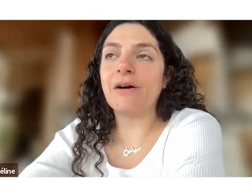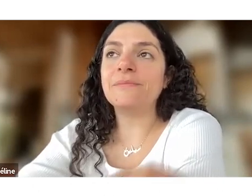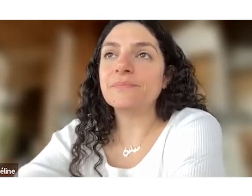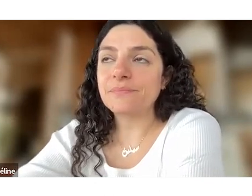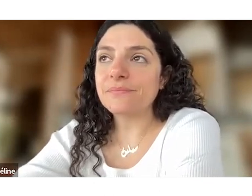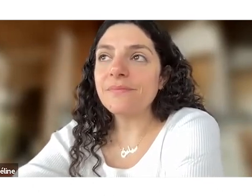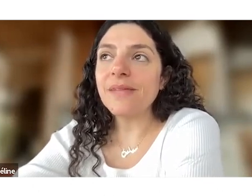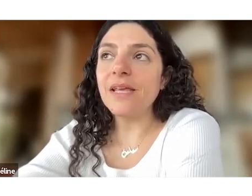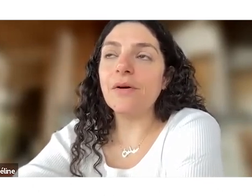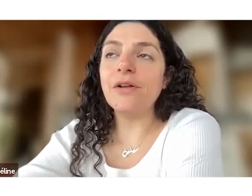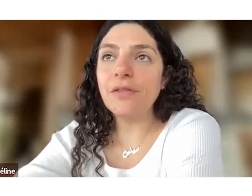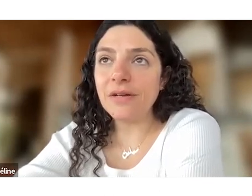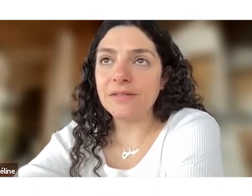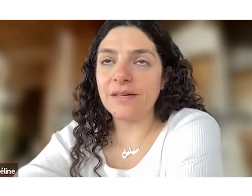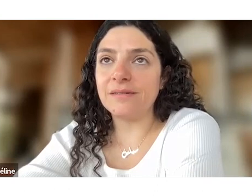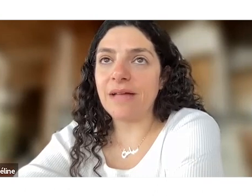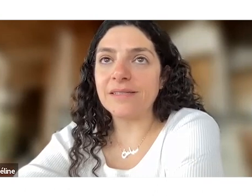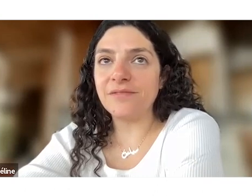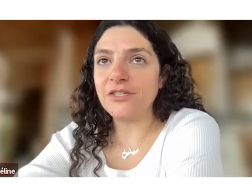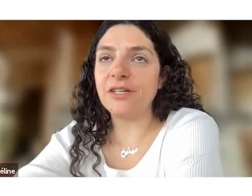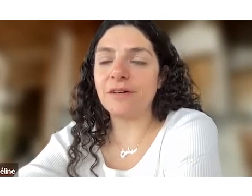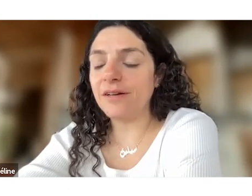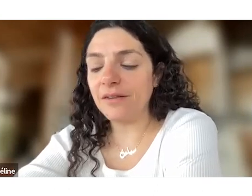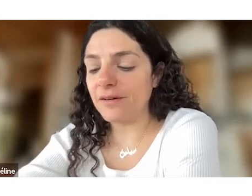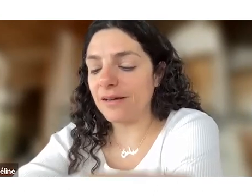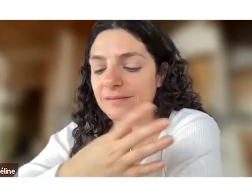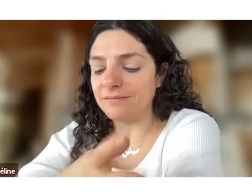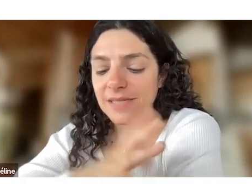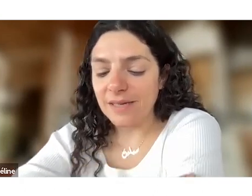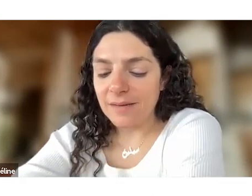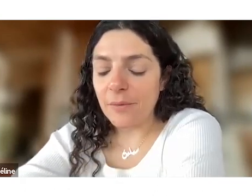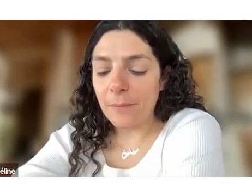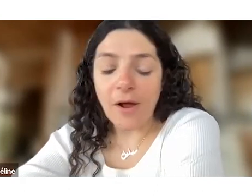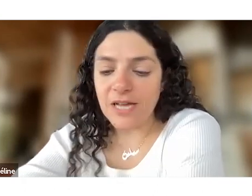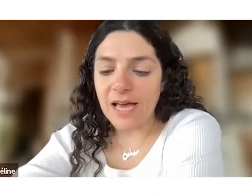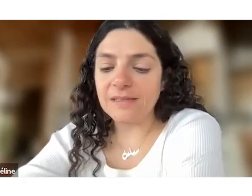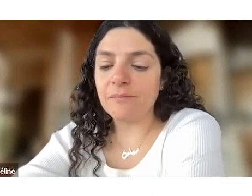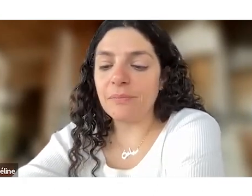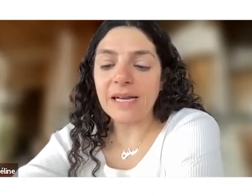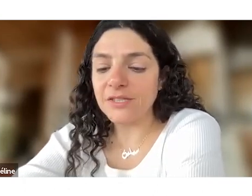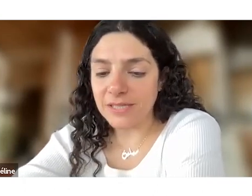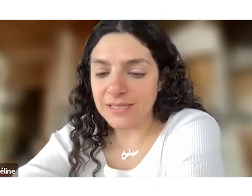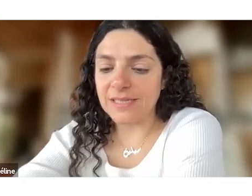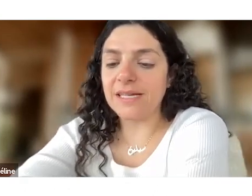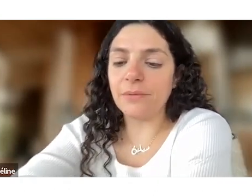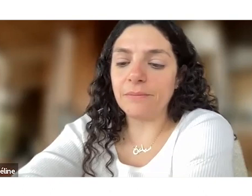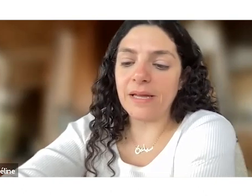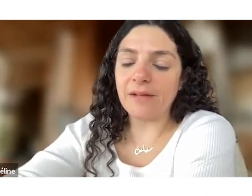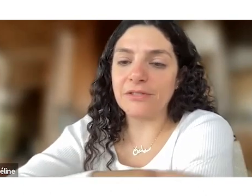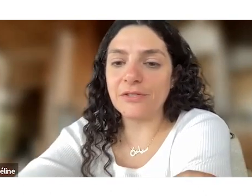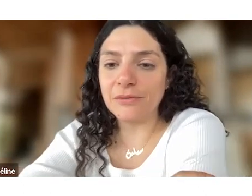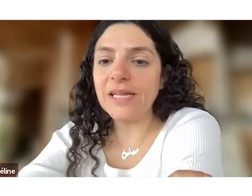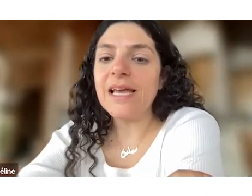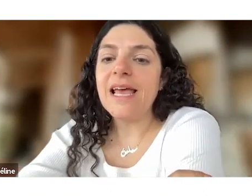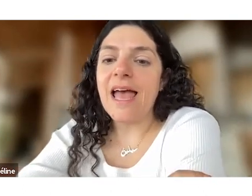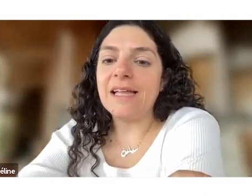you on another activation or another project, Planet Justice, that will be